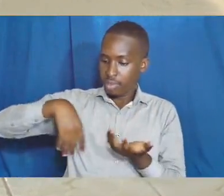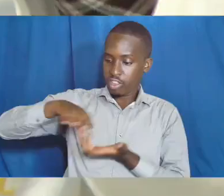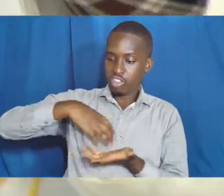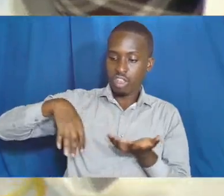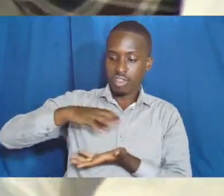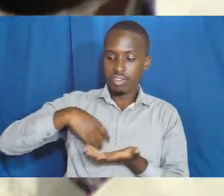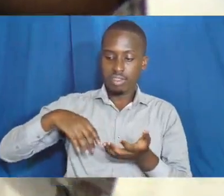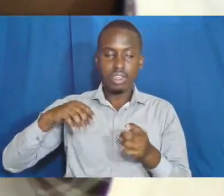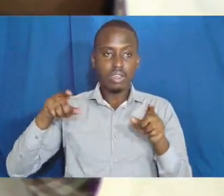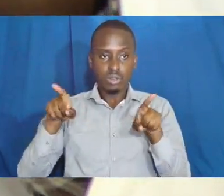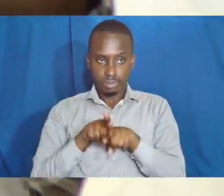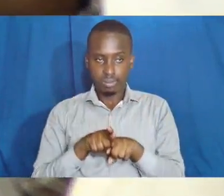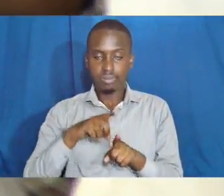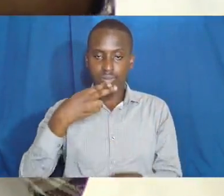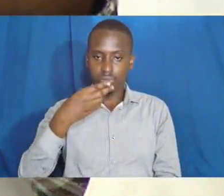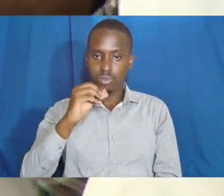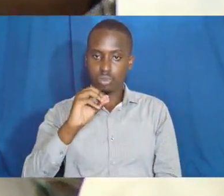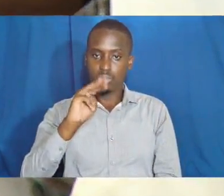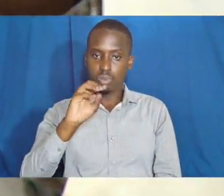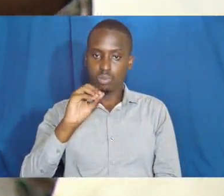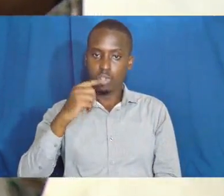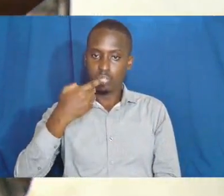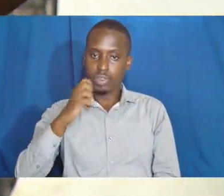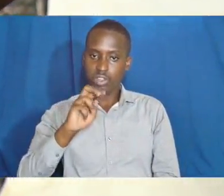are homogeneous.